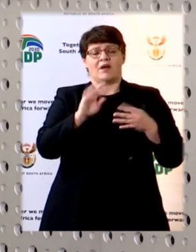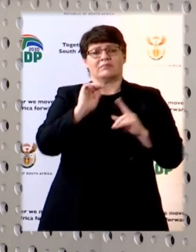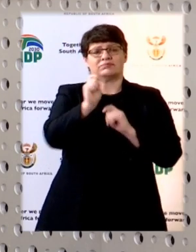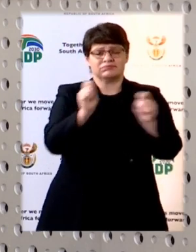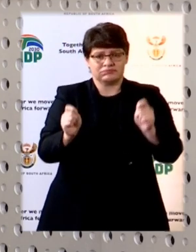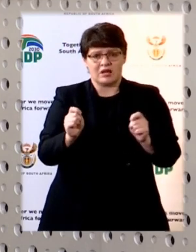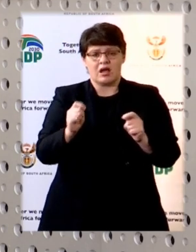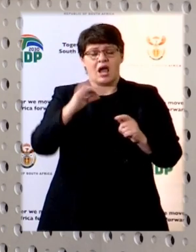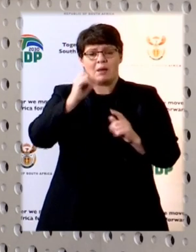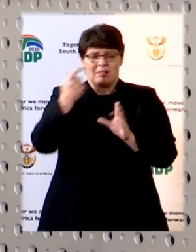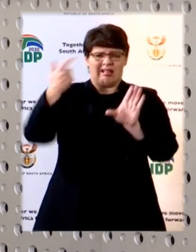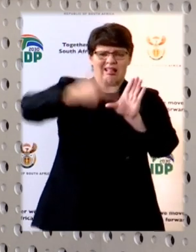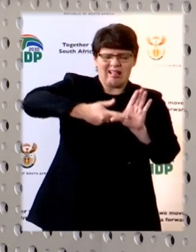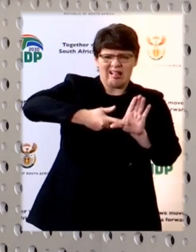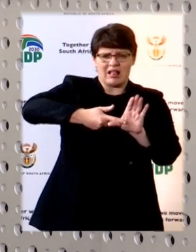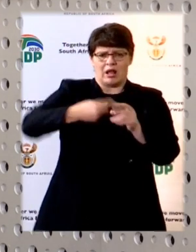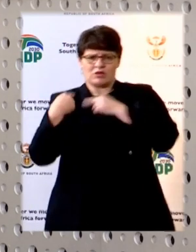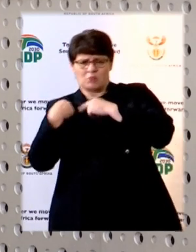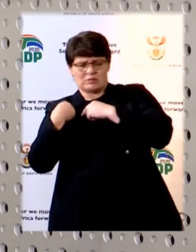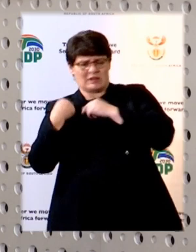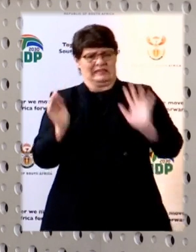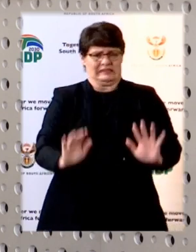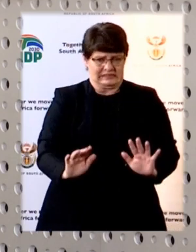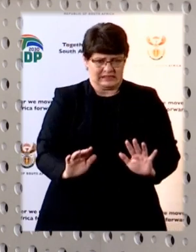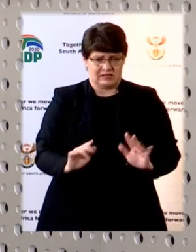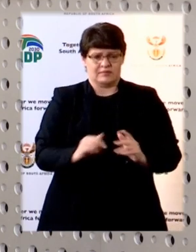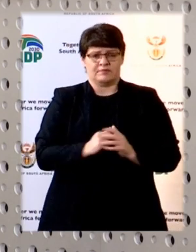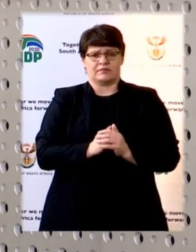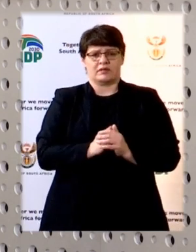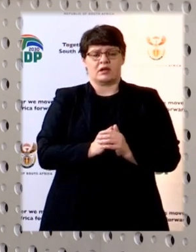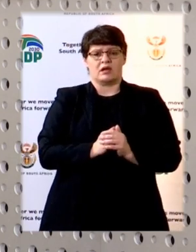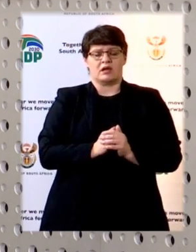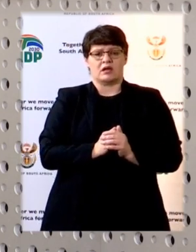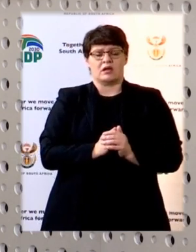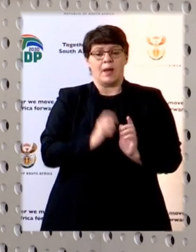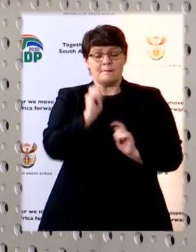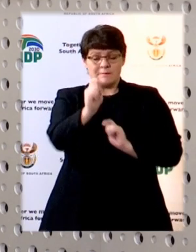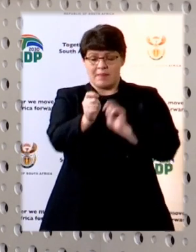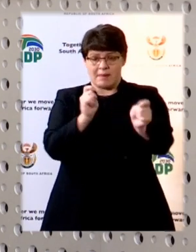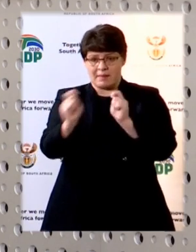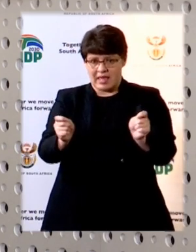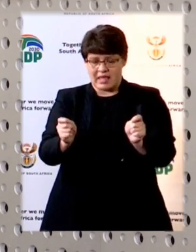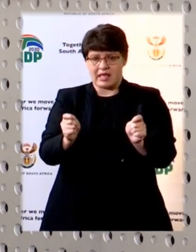of carbon tax liabilities, deferral of payment